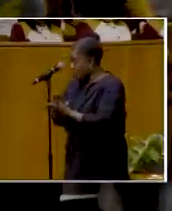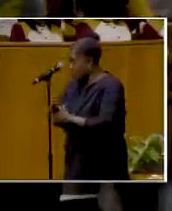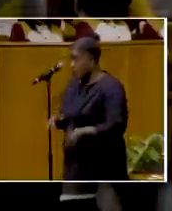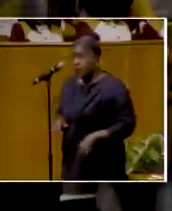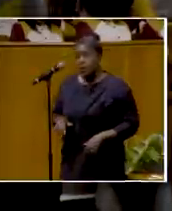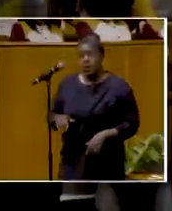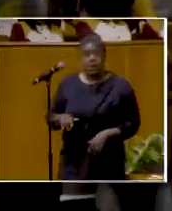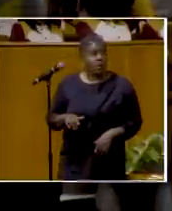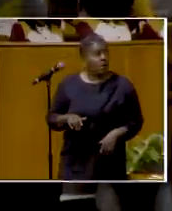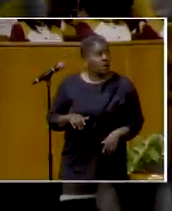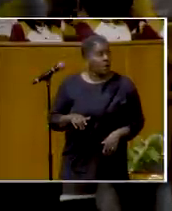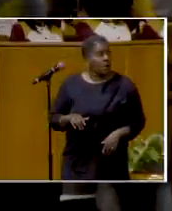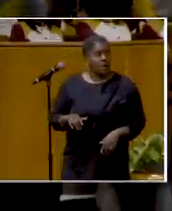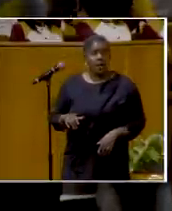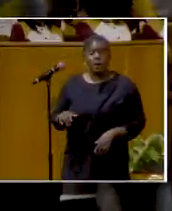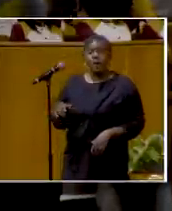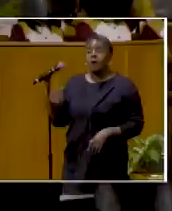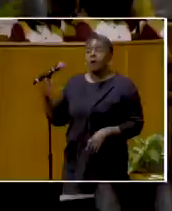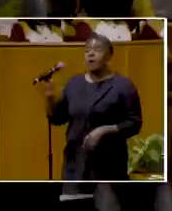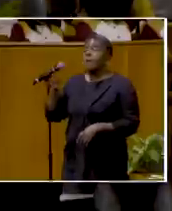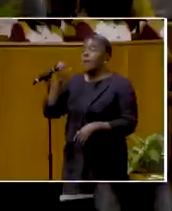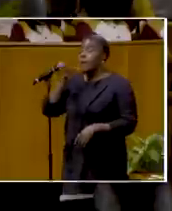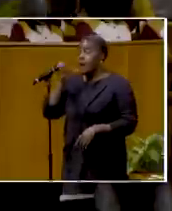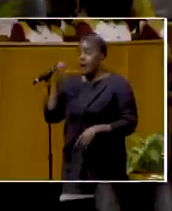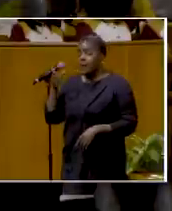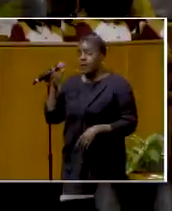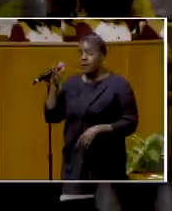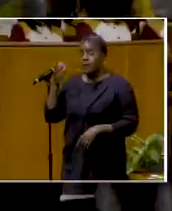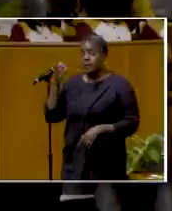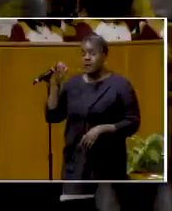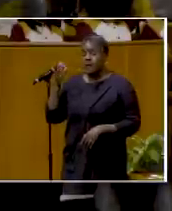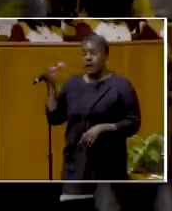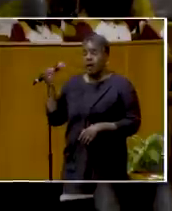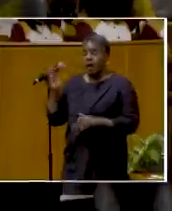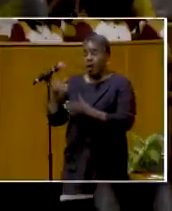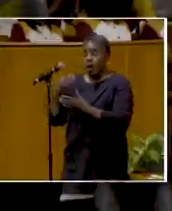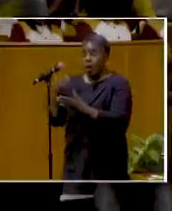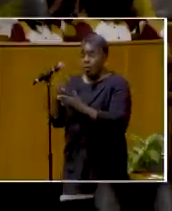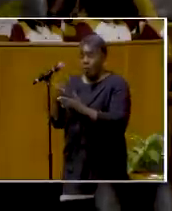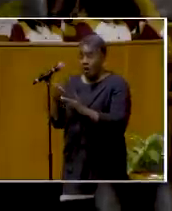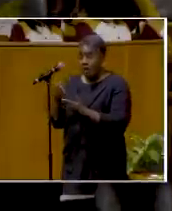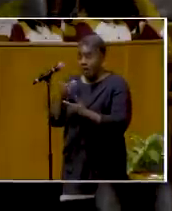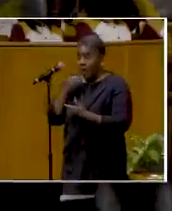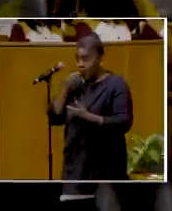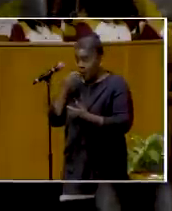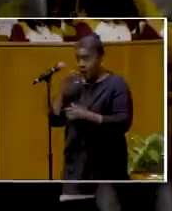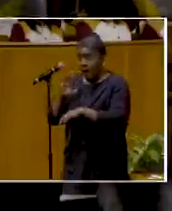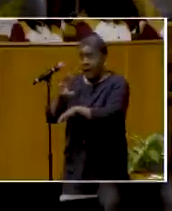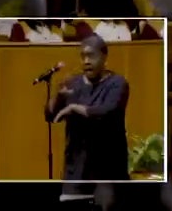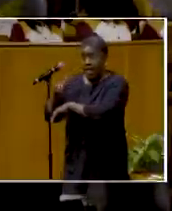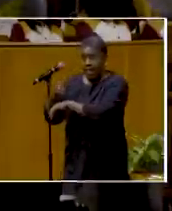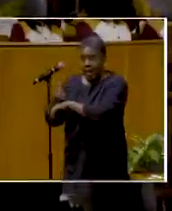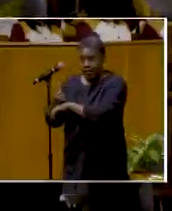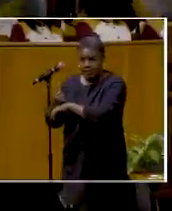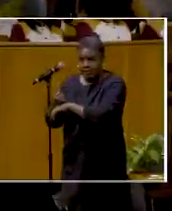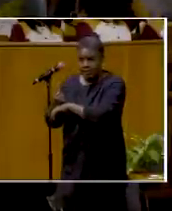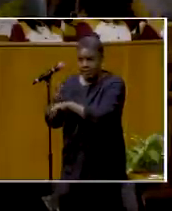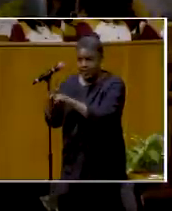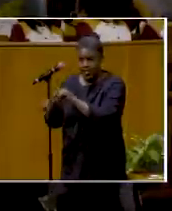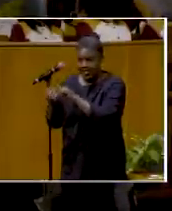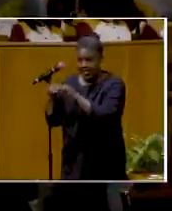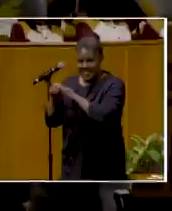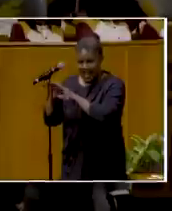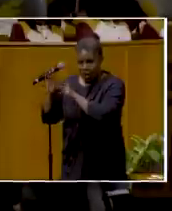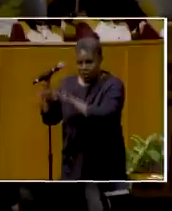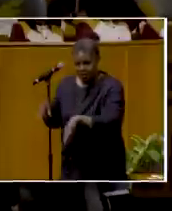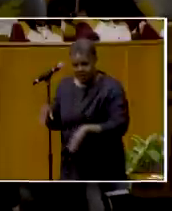from school, and when she came back home, she found out that she had inadvertently locked the garage door, and they are locked out of the house.